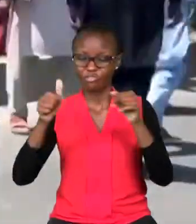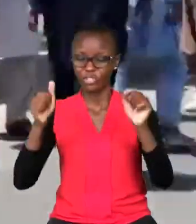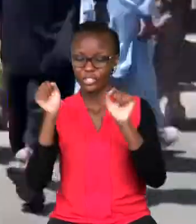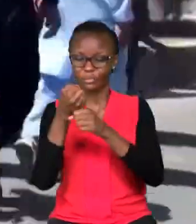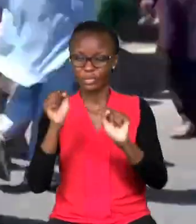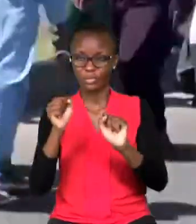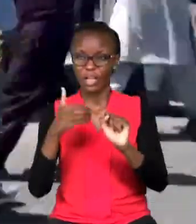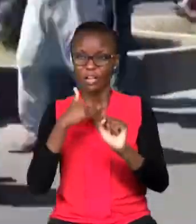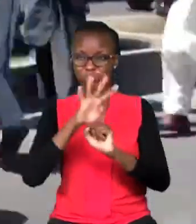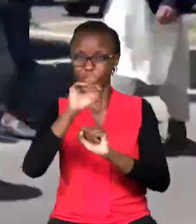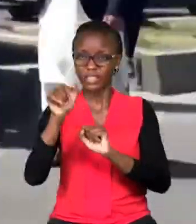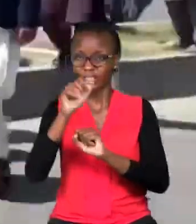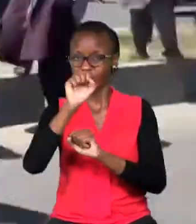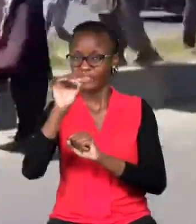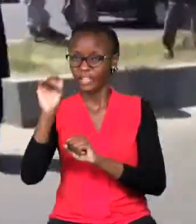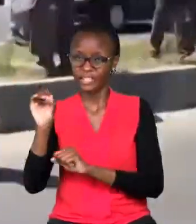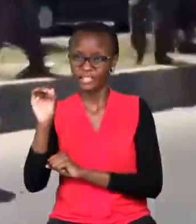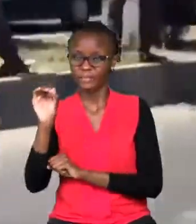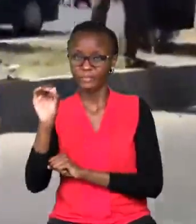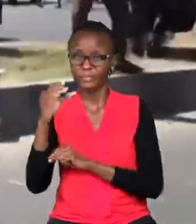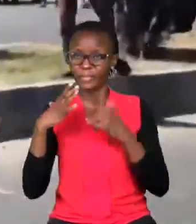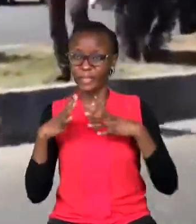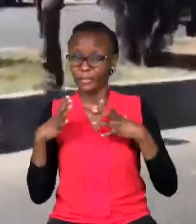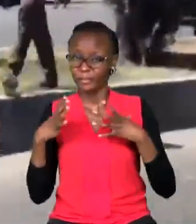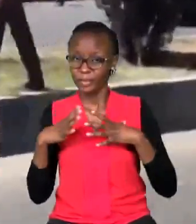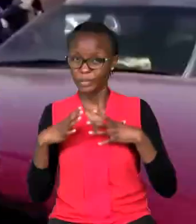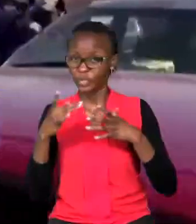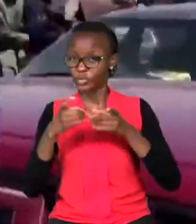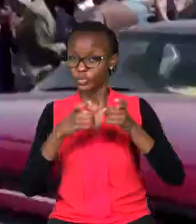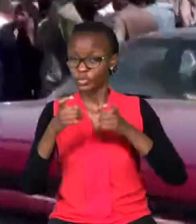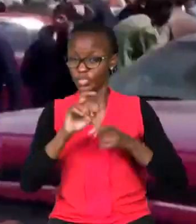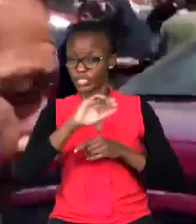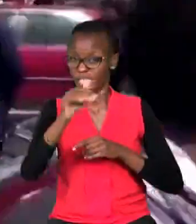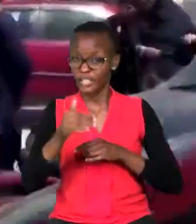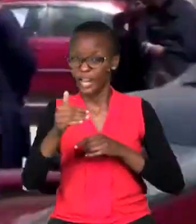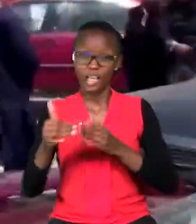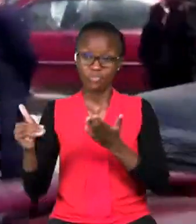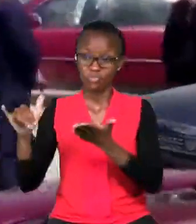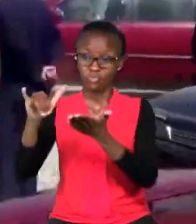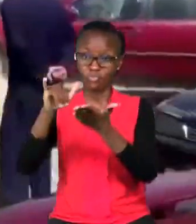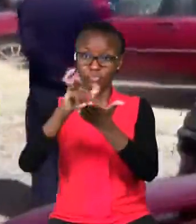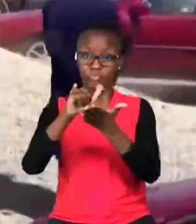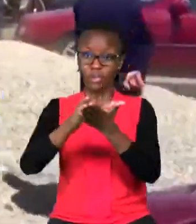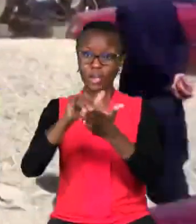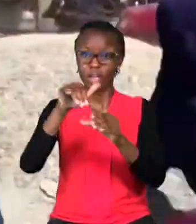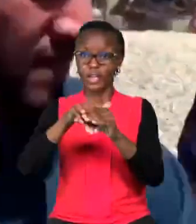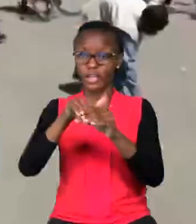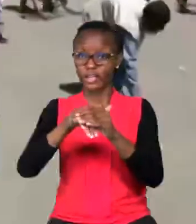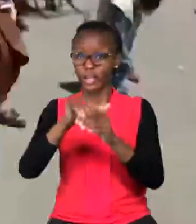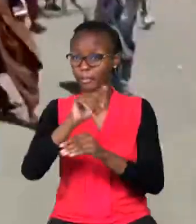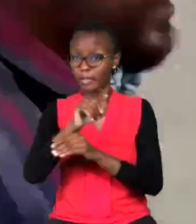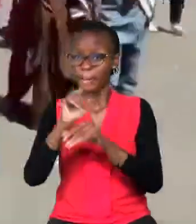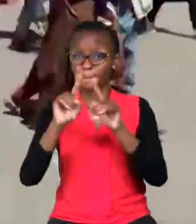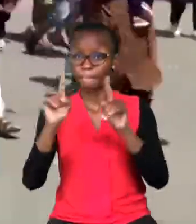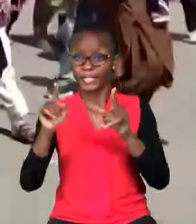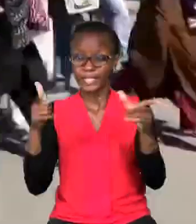About 4,500 U.S. troops are in temporary control of Karzai International Airport in the nation's capital, but